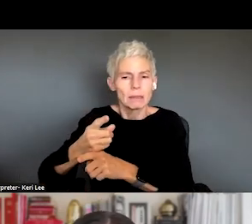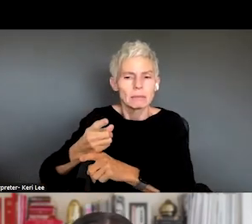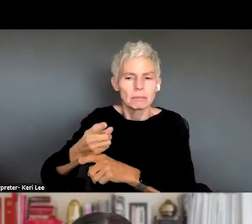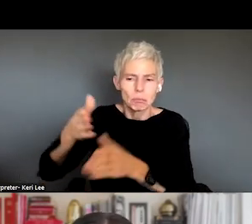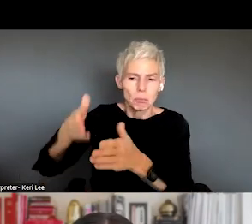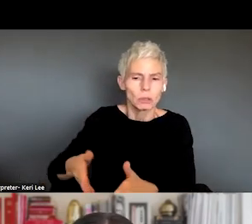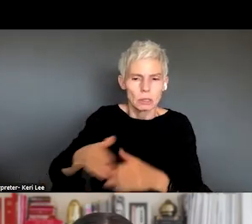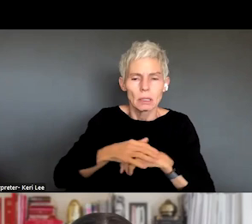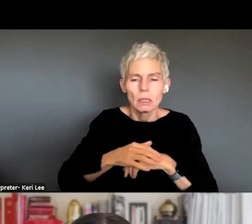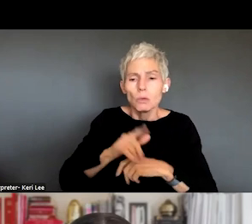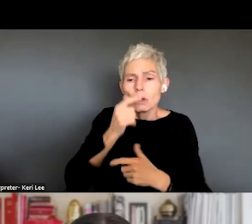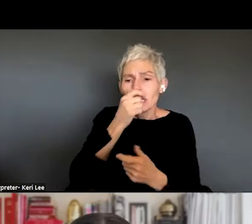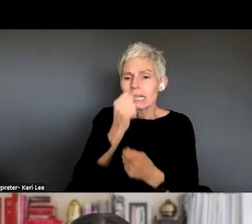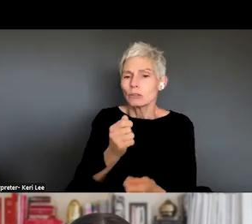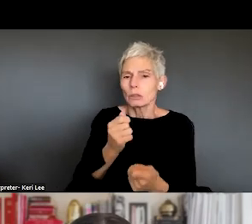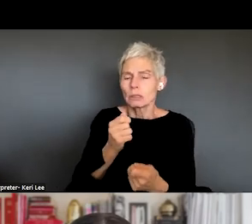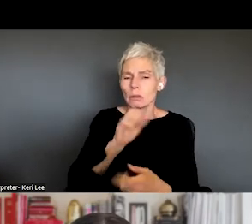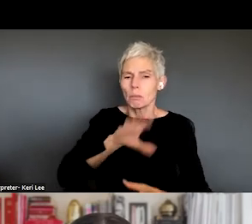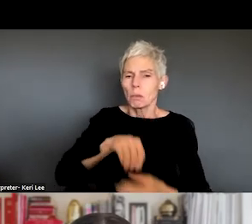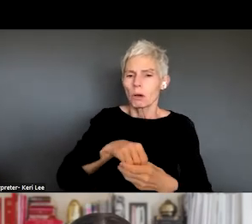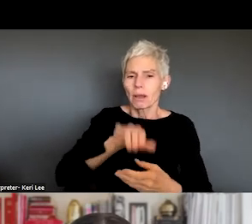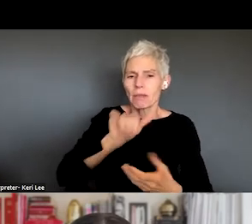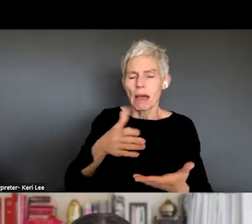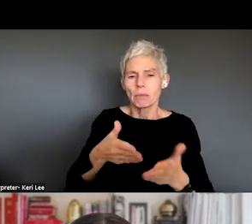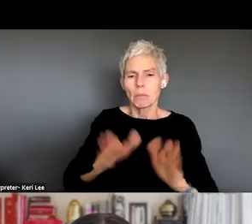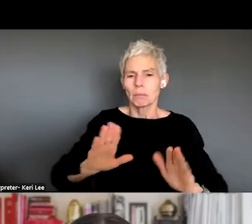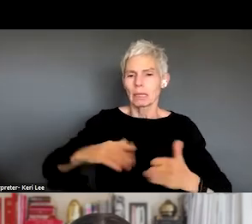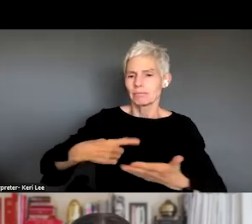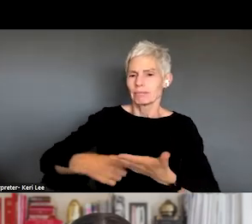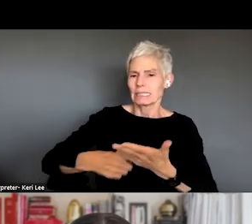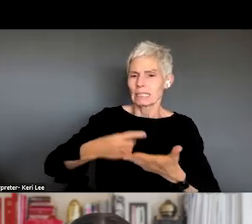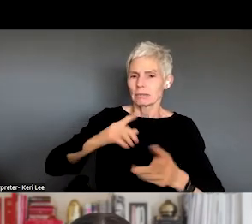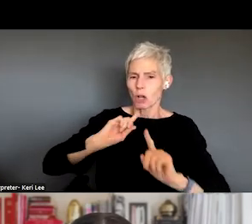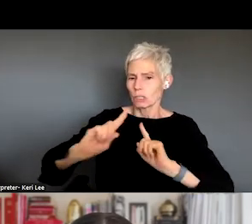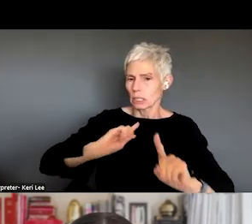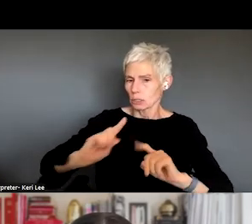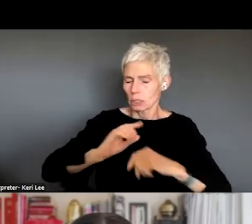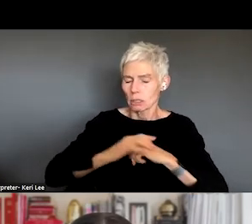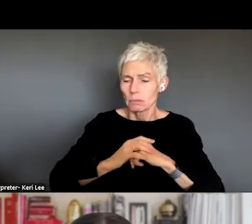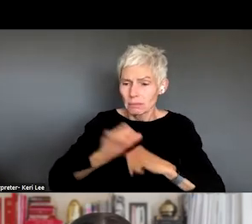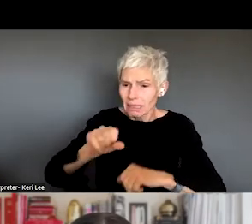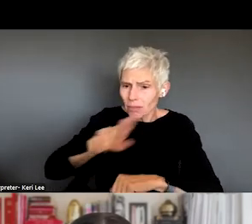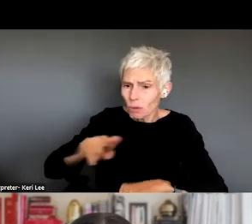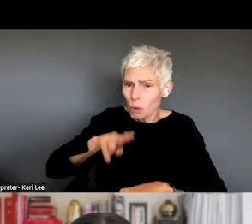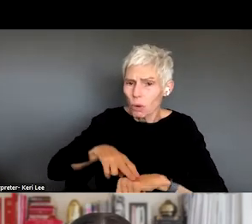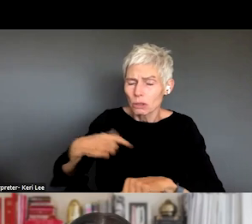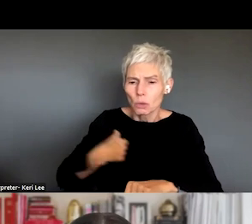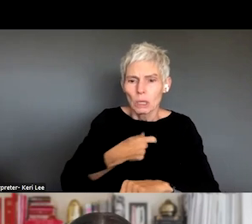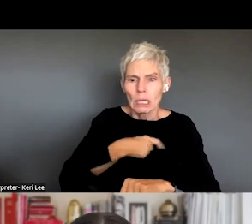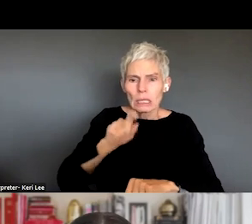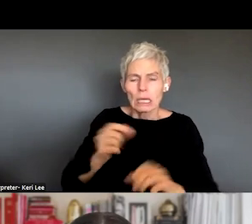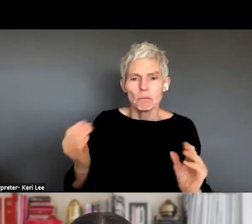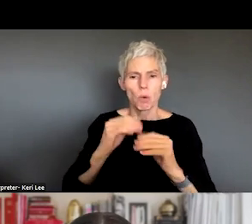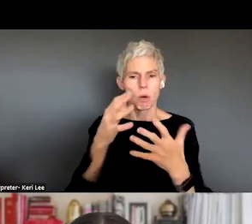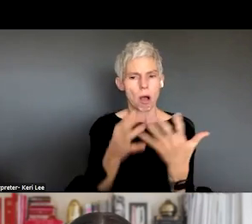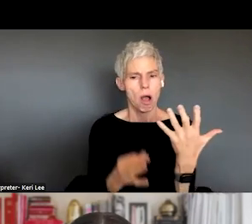that, it was interesting to sort of be a part of that public conversation about of course we need more options. This is